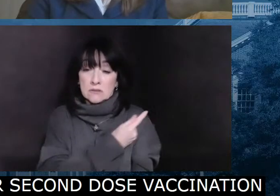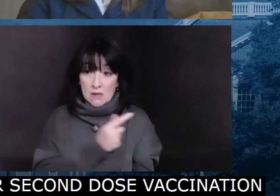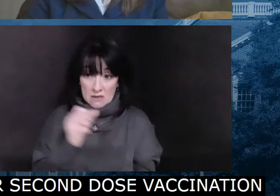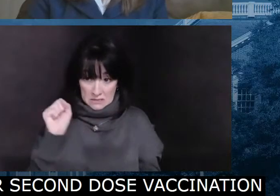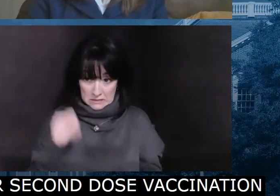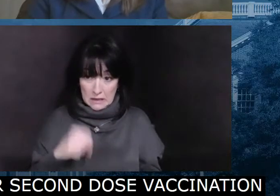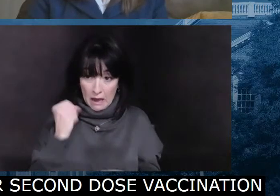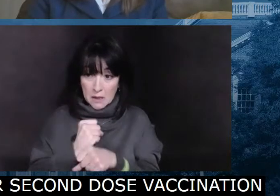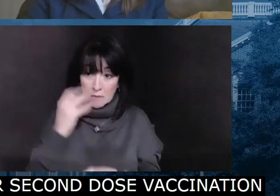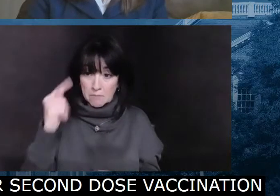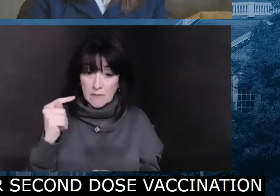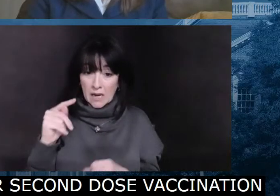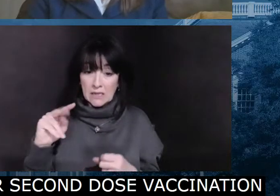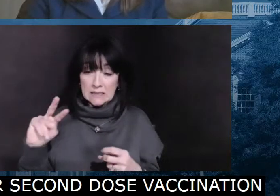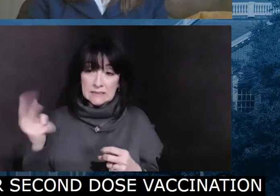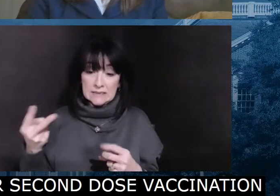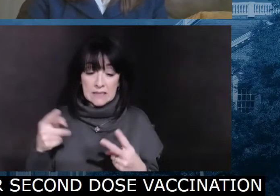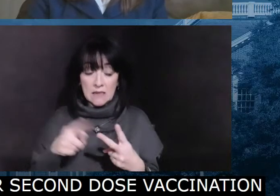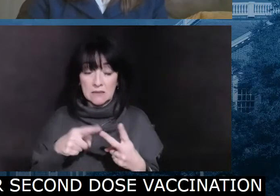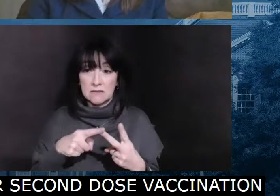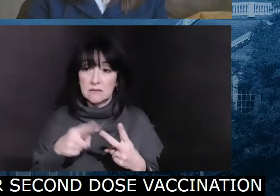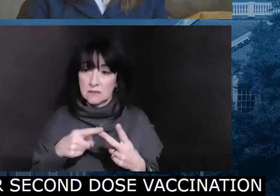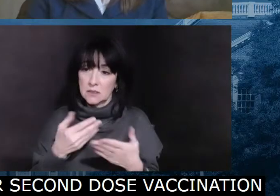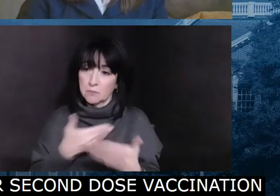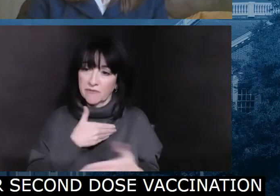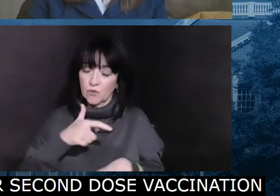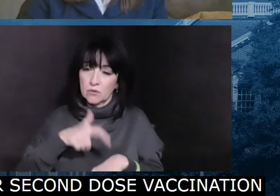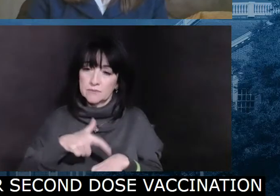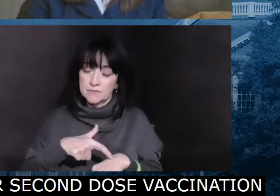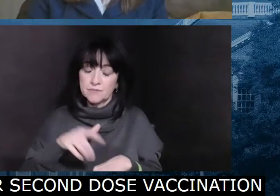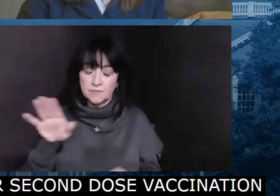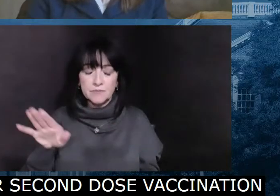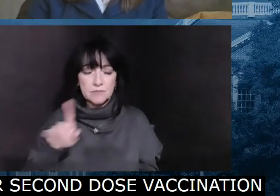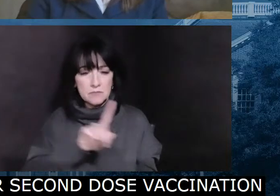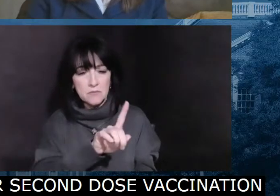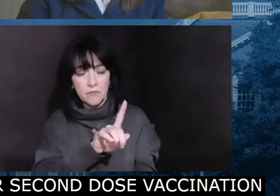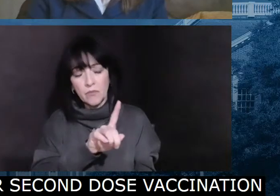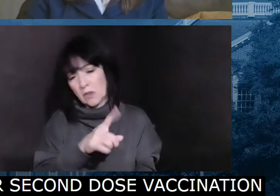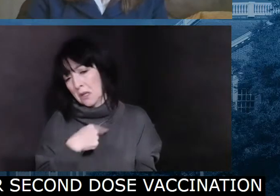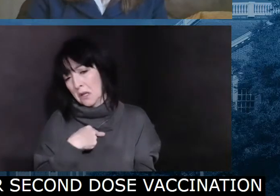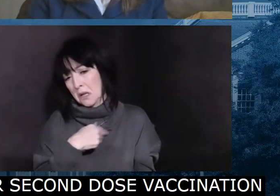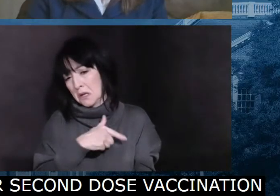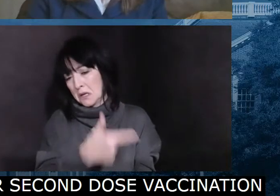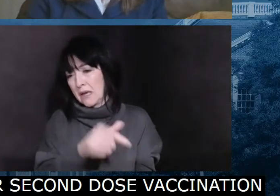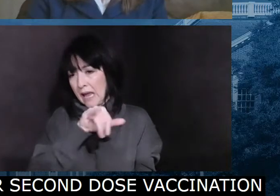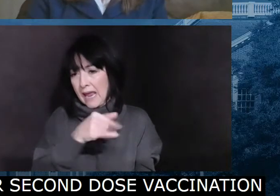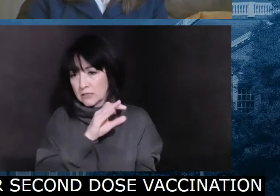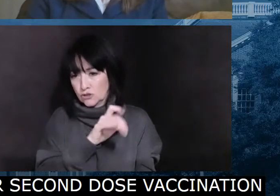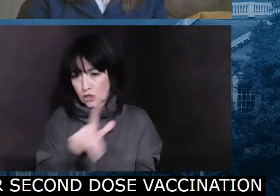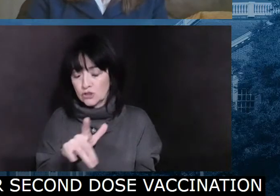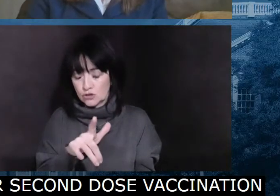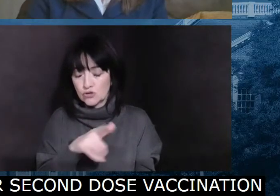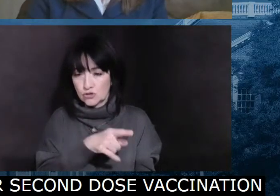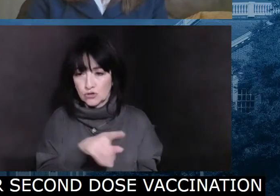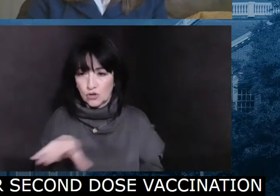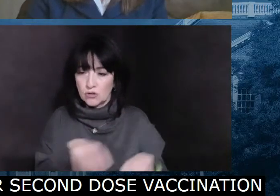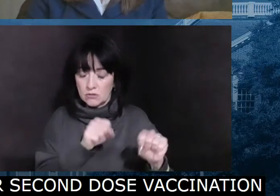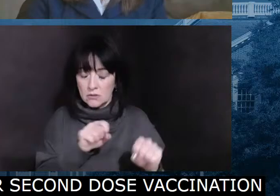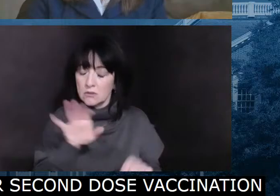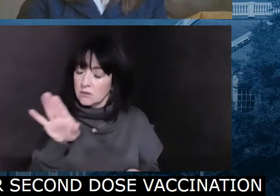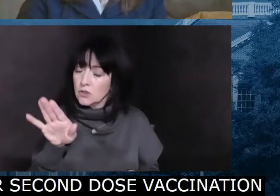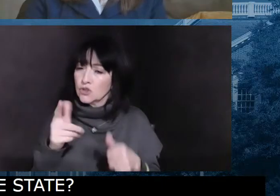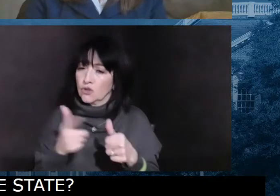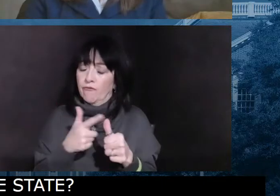AJ, you want to address that? We obviously, let's take a step back and remember why we did the large clinics